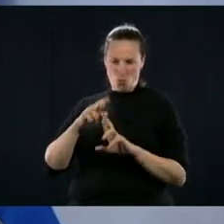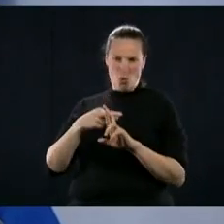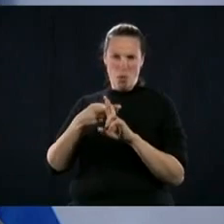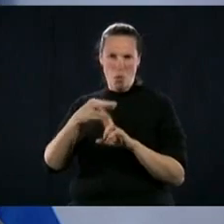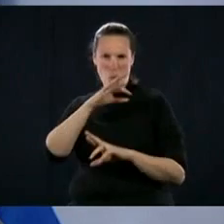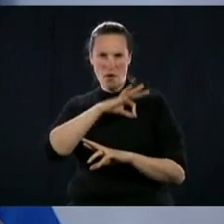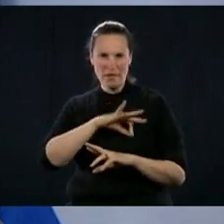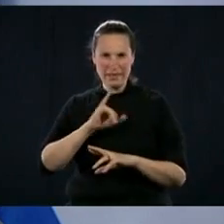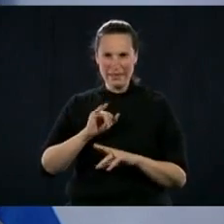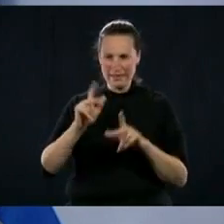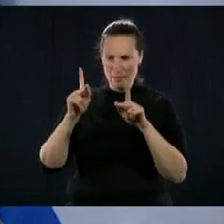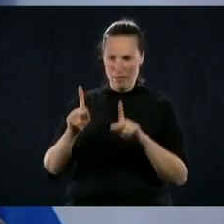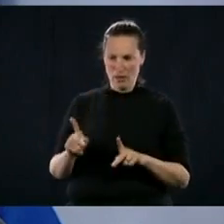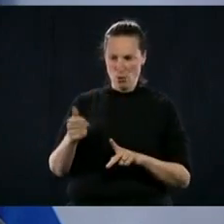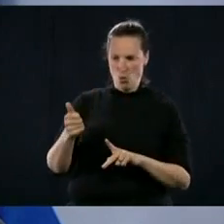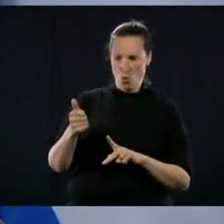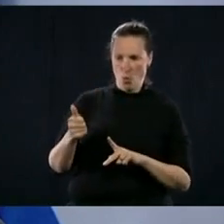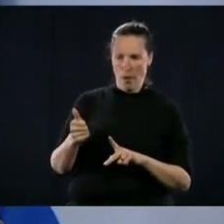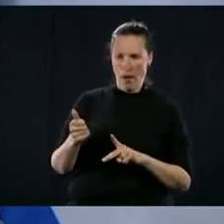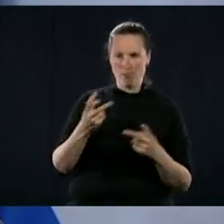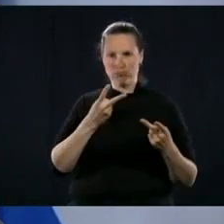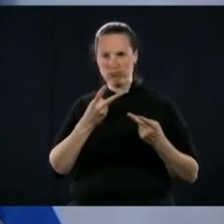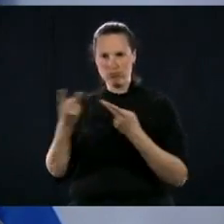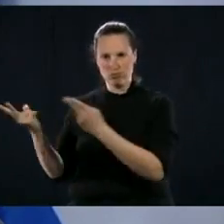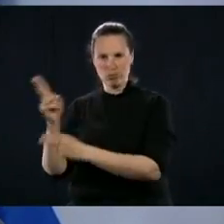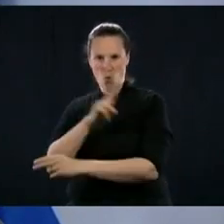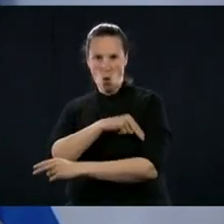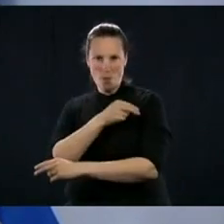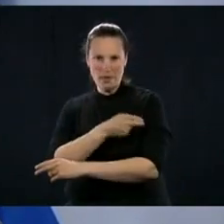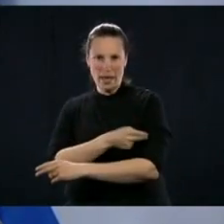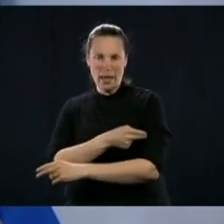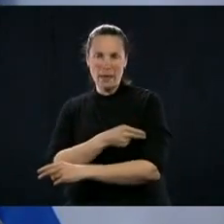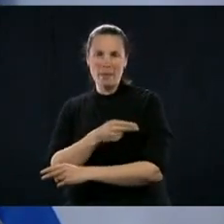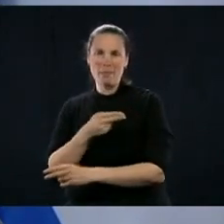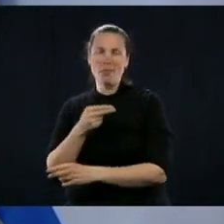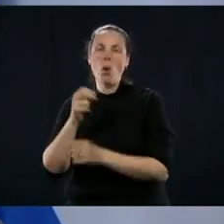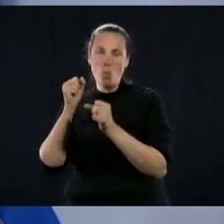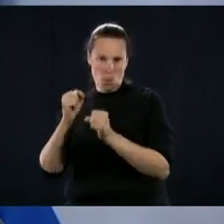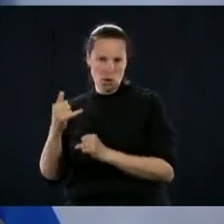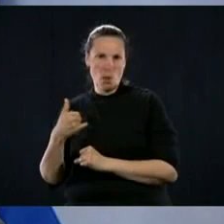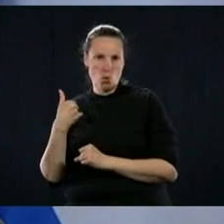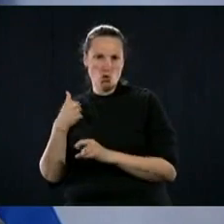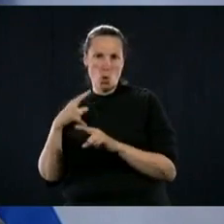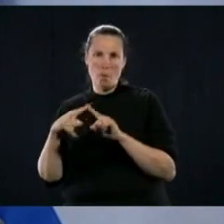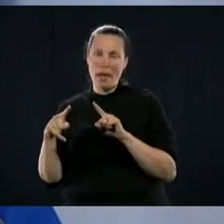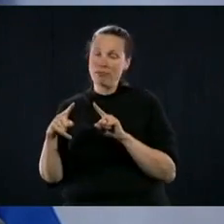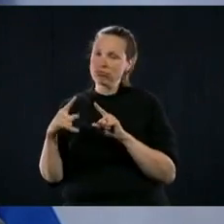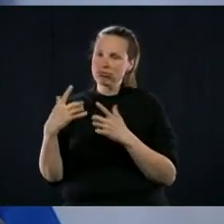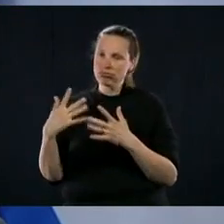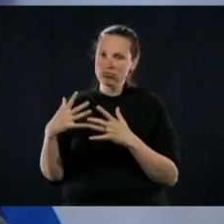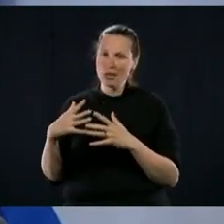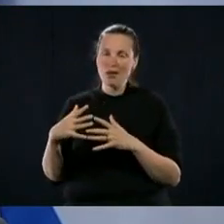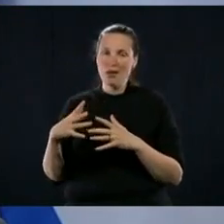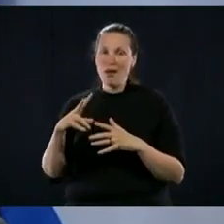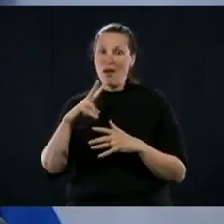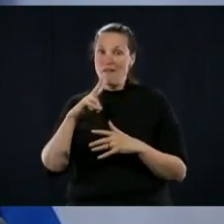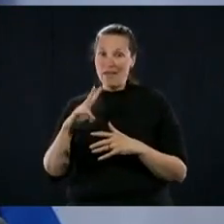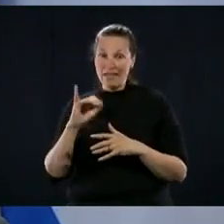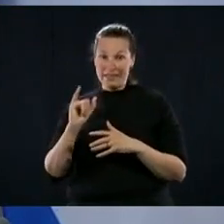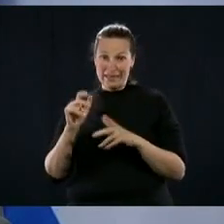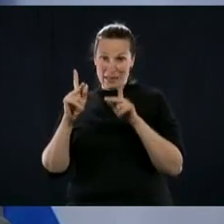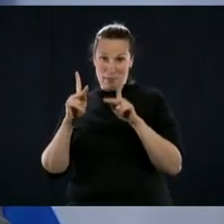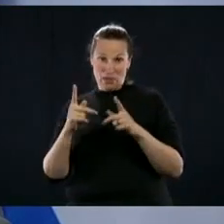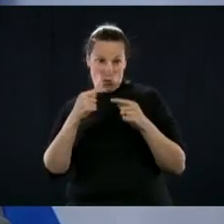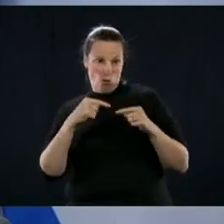well, people who have complications and who are hospitalized, it's possible that there are young people, but people who are in a work